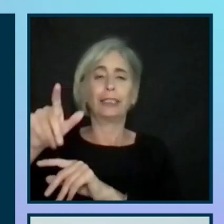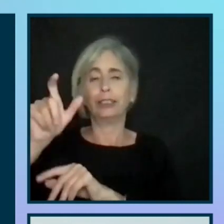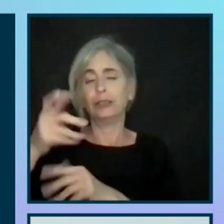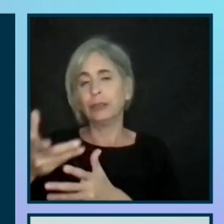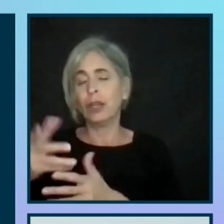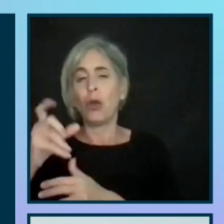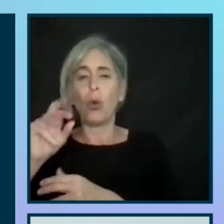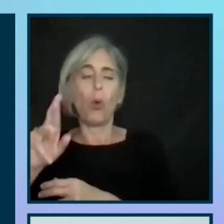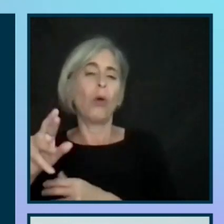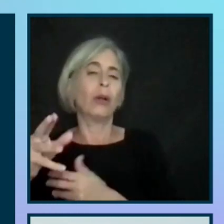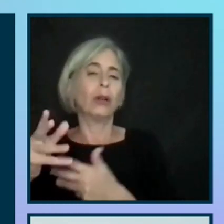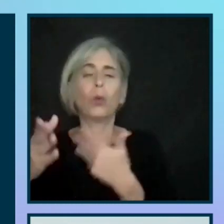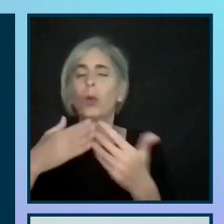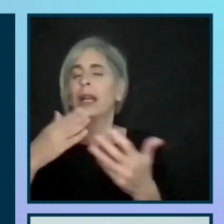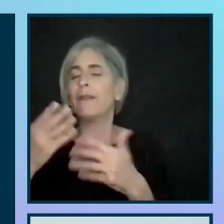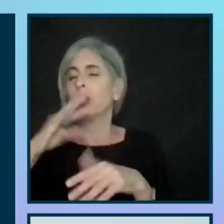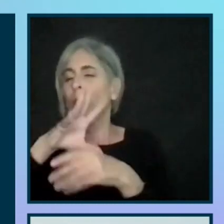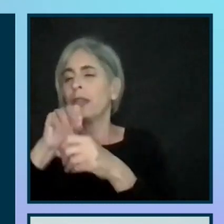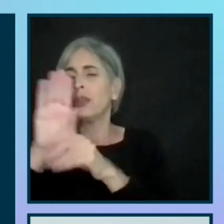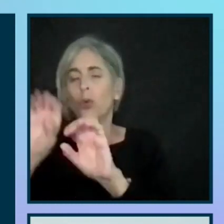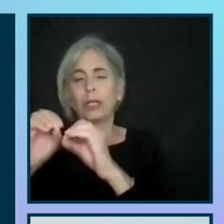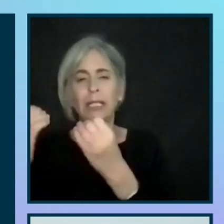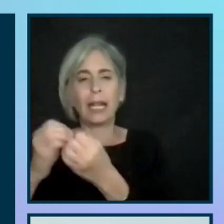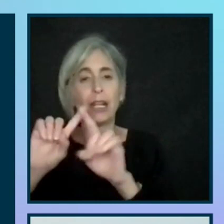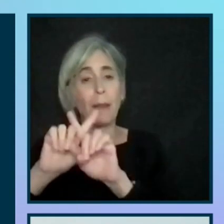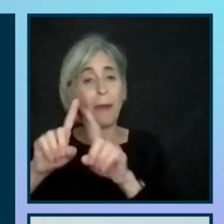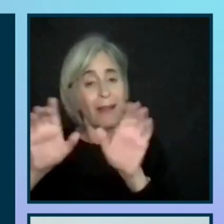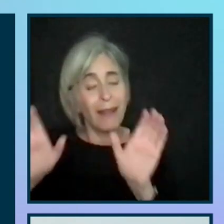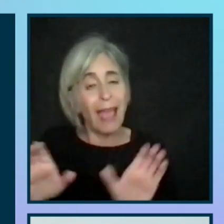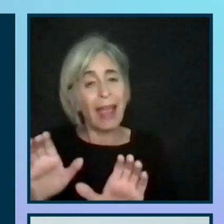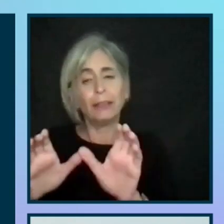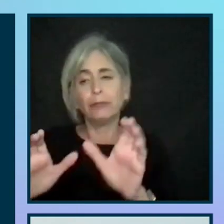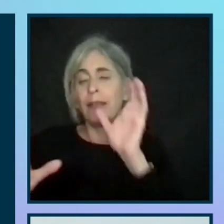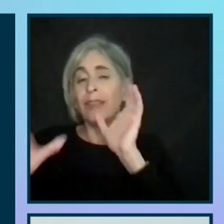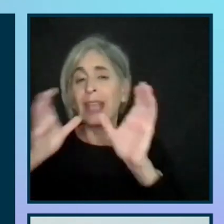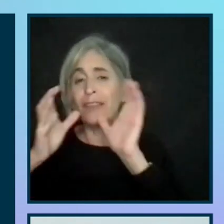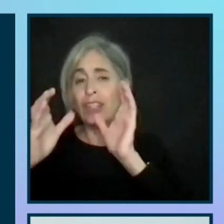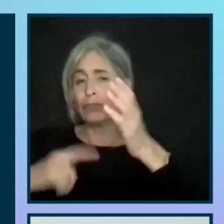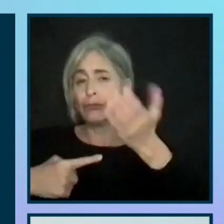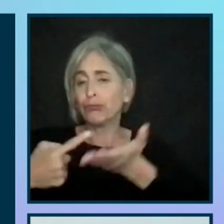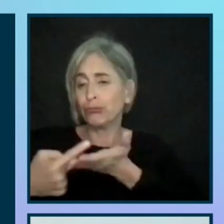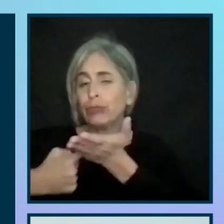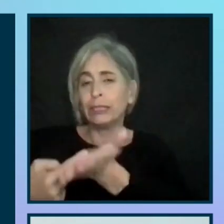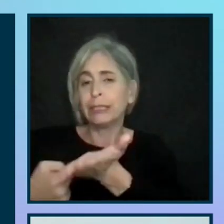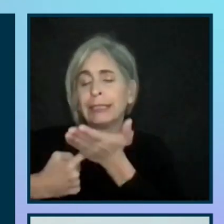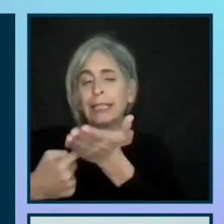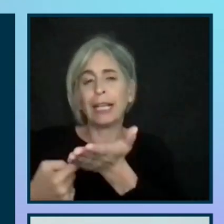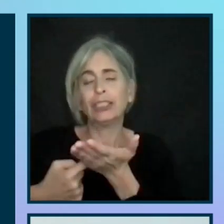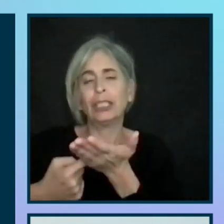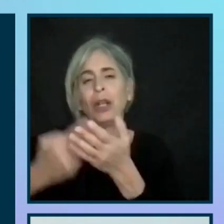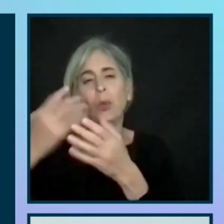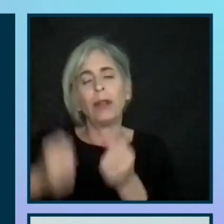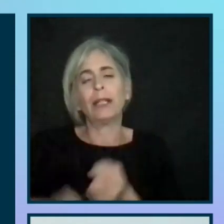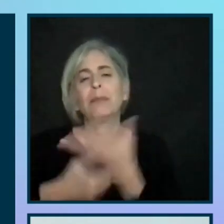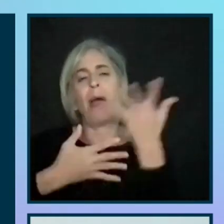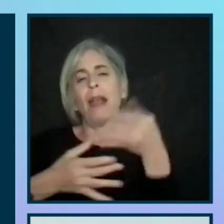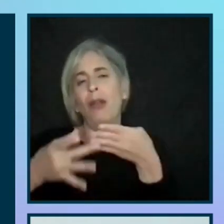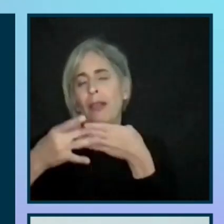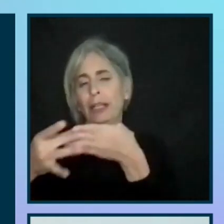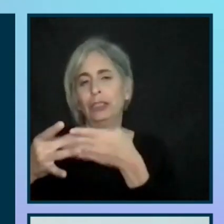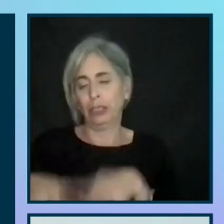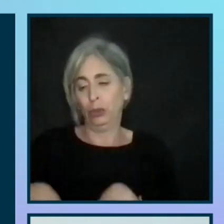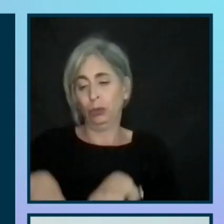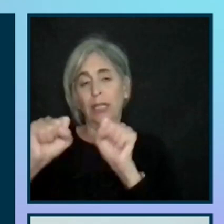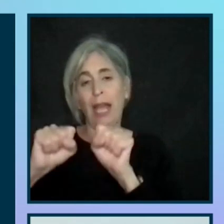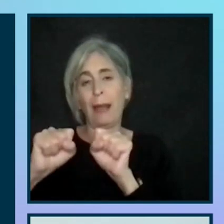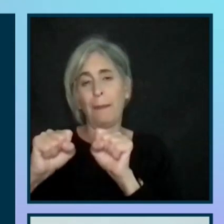uses. But seeing people be active there and talking about accessibility is going to inspire leadership to adopt accessibility